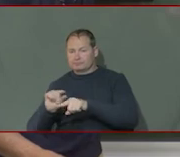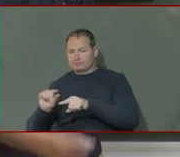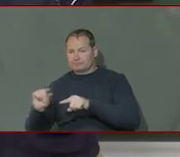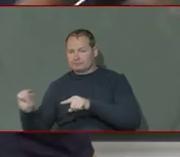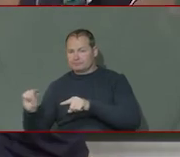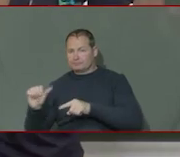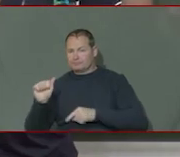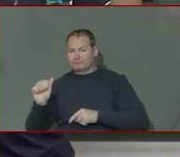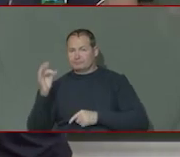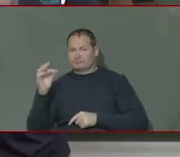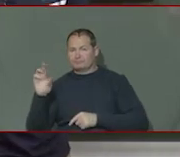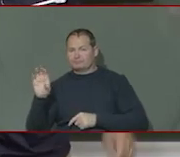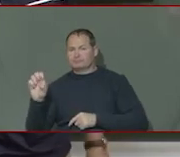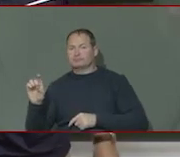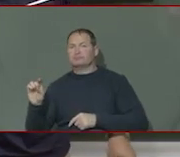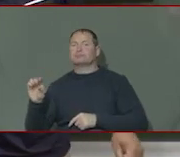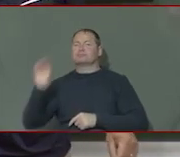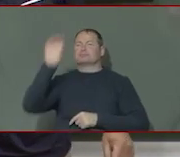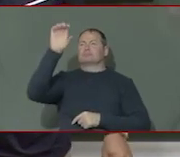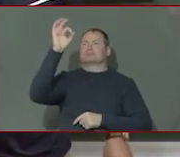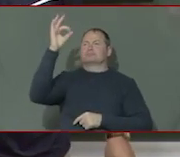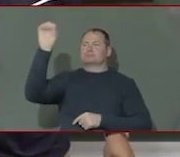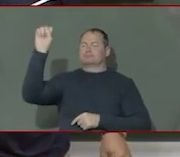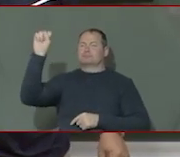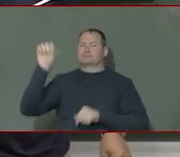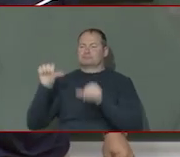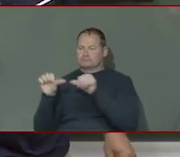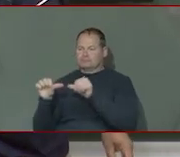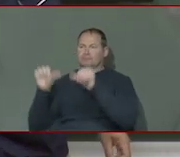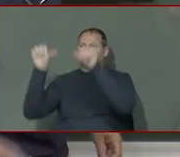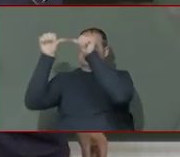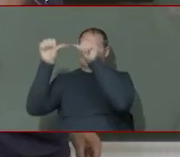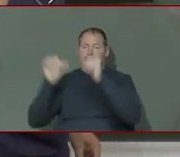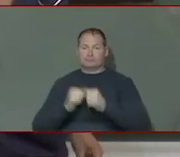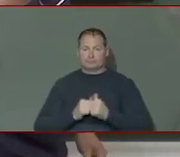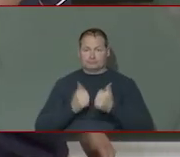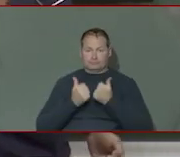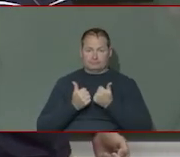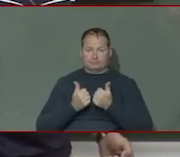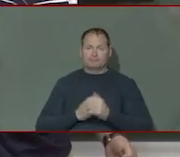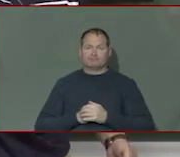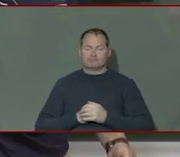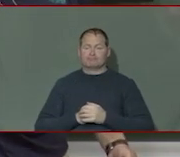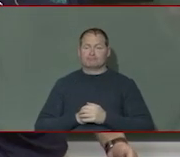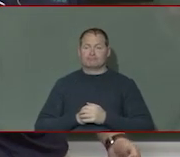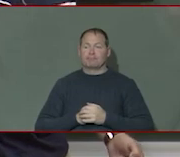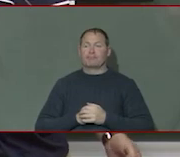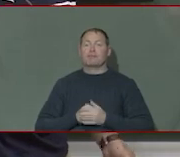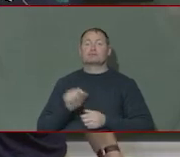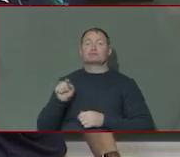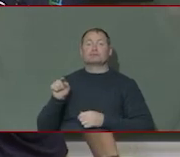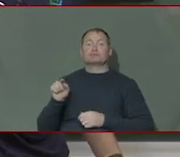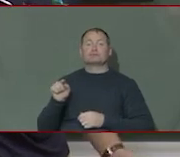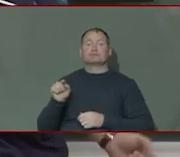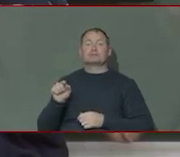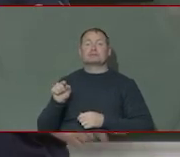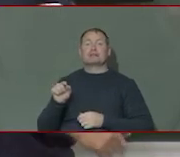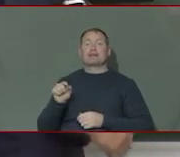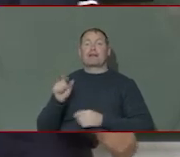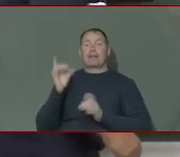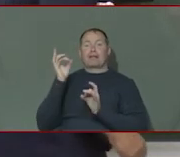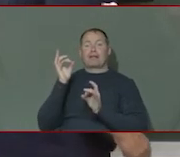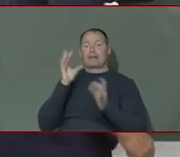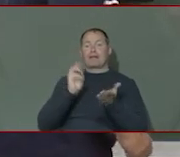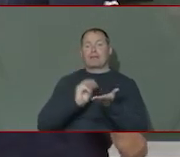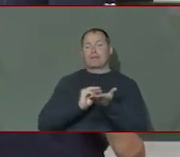in the efferent, and they make the comparison. Are we together? Then they will stimulate. They will send a message